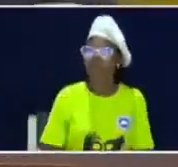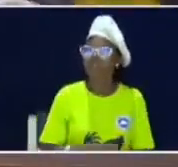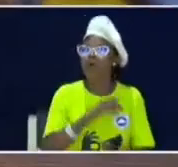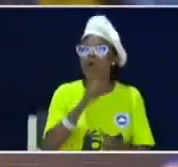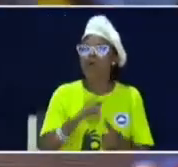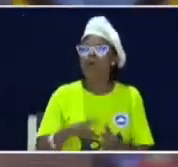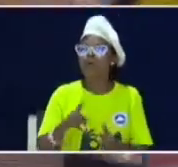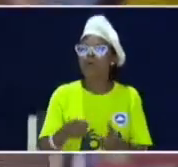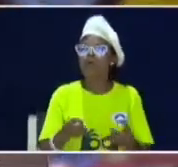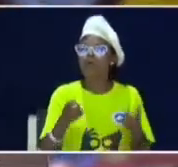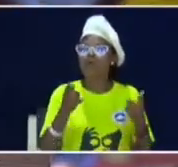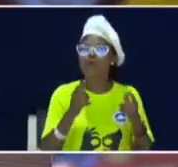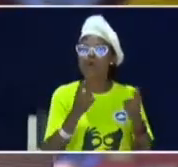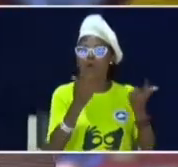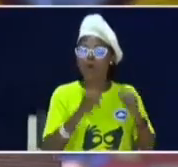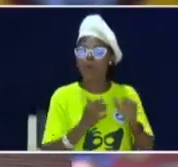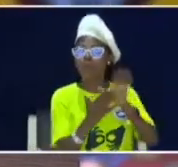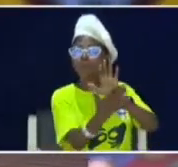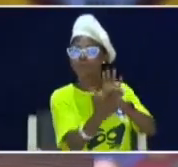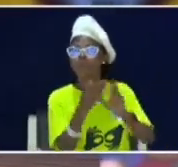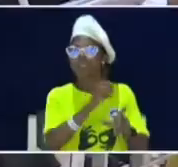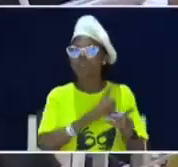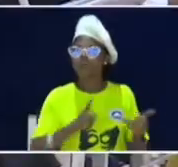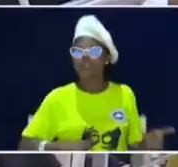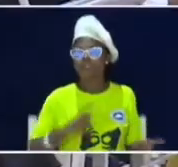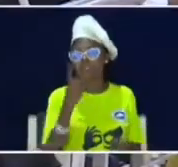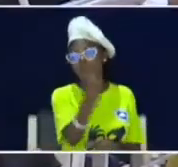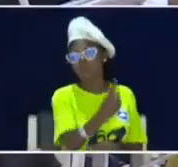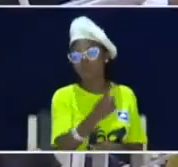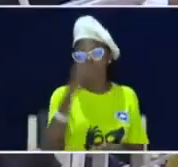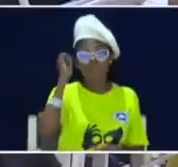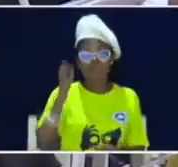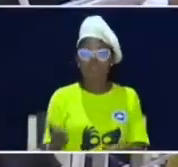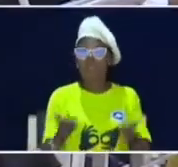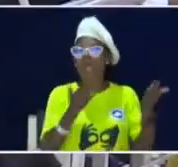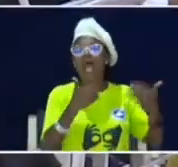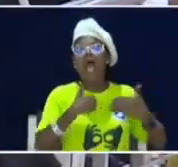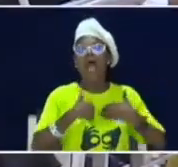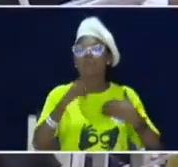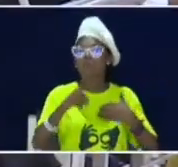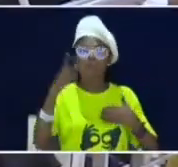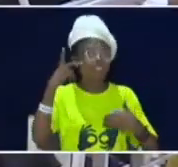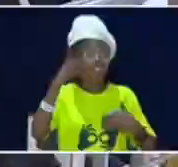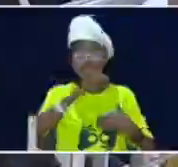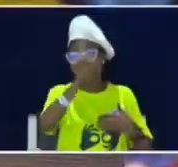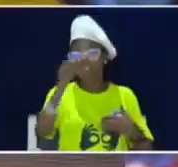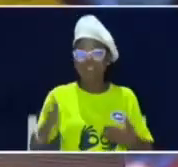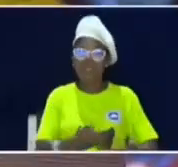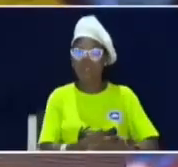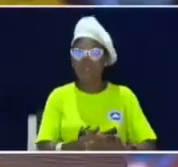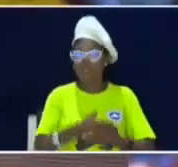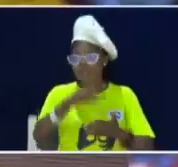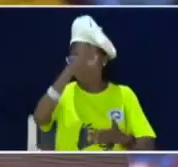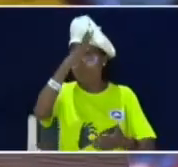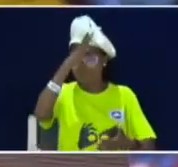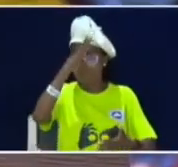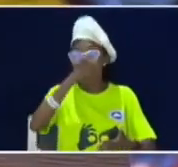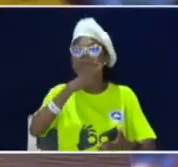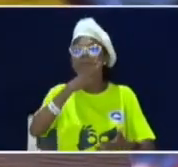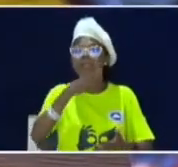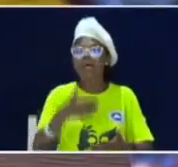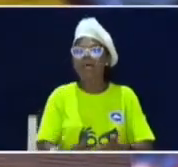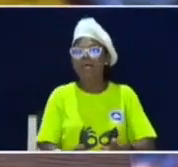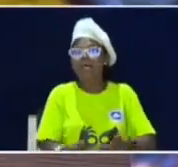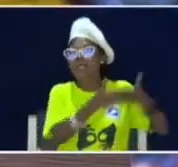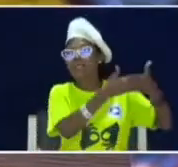you come before the Lord, he carries you like a baby. Have you seen a mother carrying the baby before? The baby operate under his.